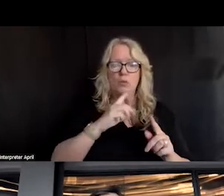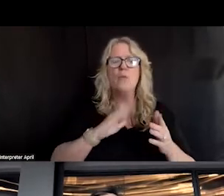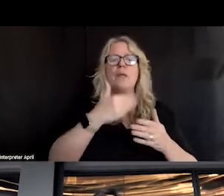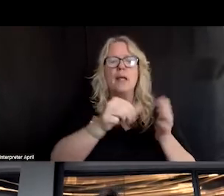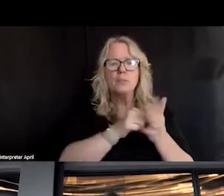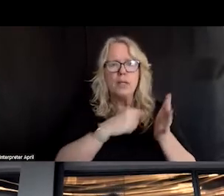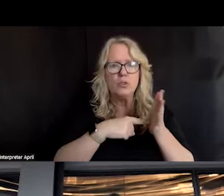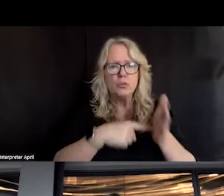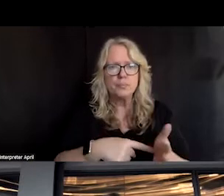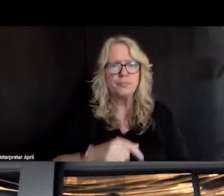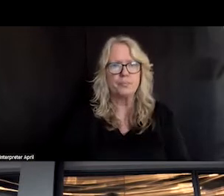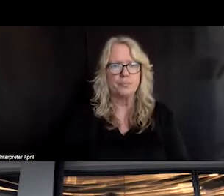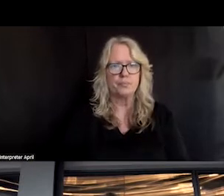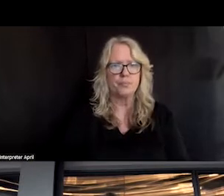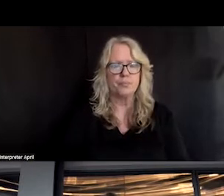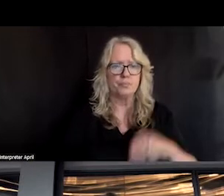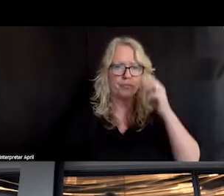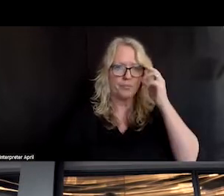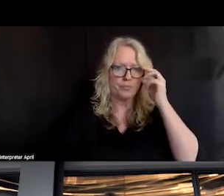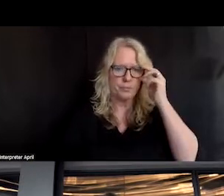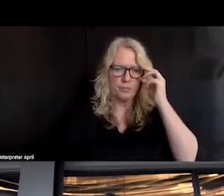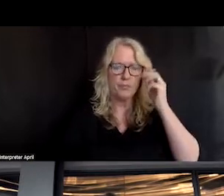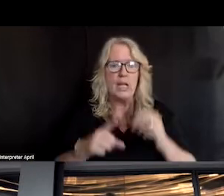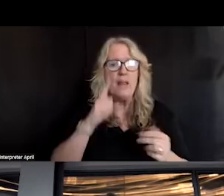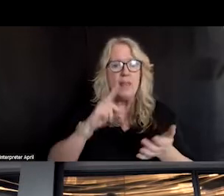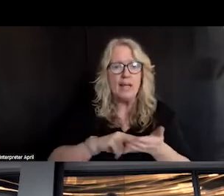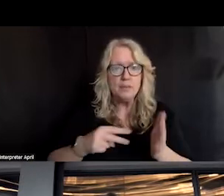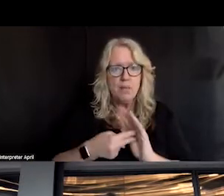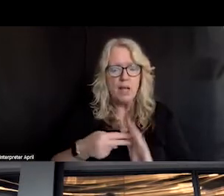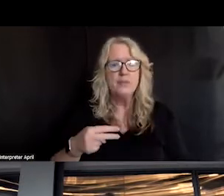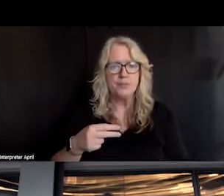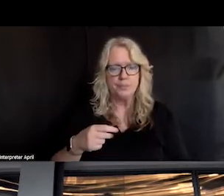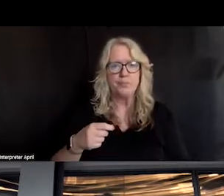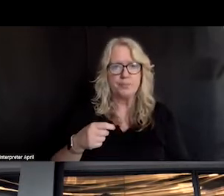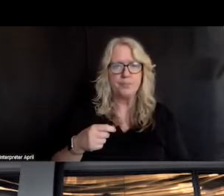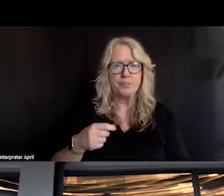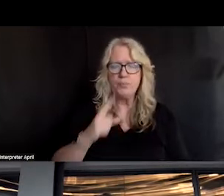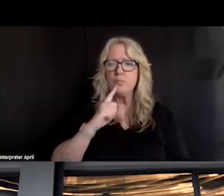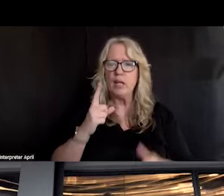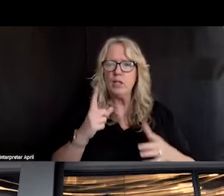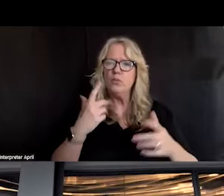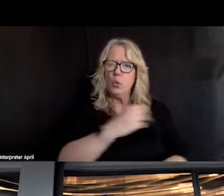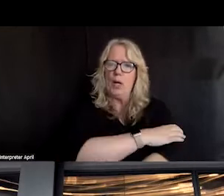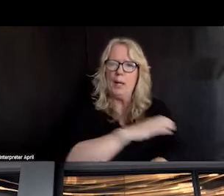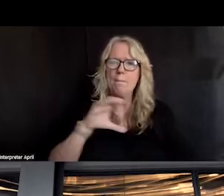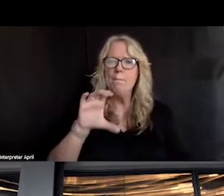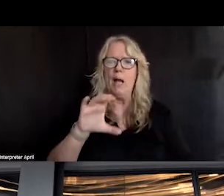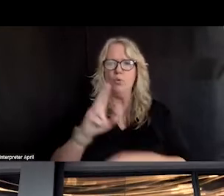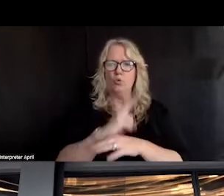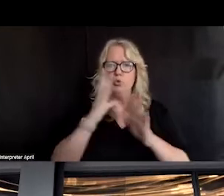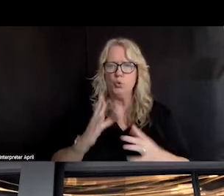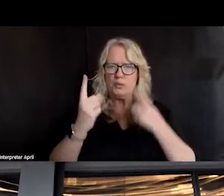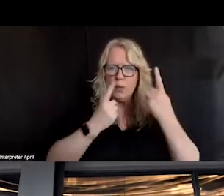page, the calculator is meant to enable and empower users to think about